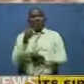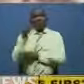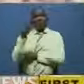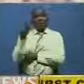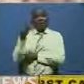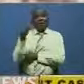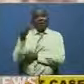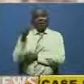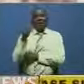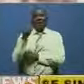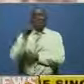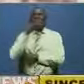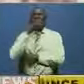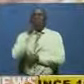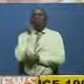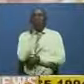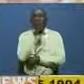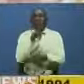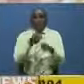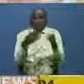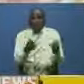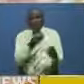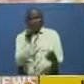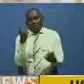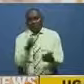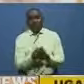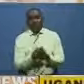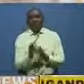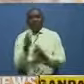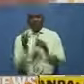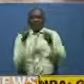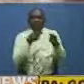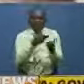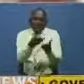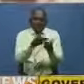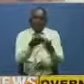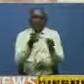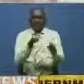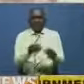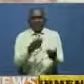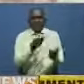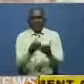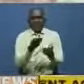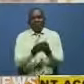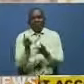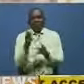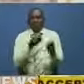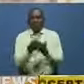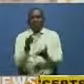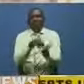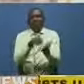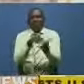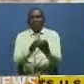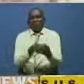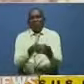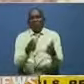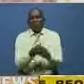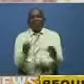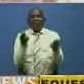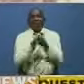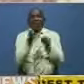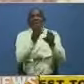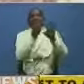one Casabaka, Semencano crab. Ya buy ya todia pa, baby, or Mobaba todia. Ya you lodia.